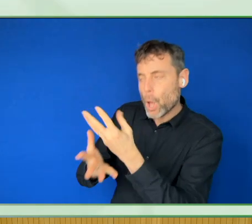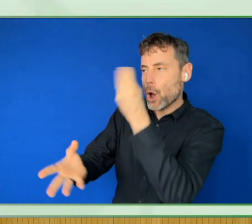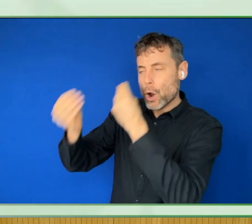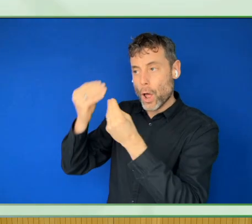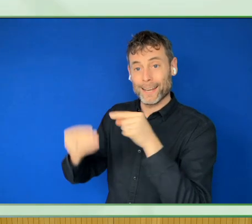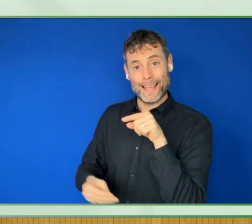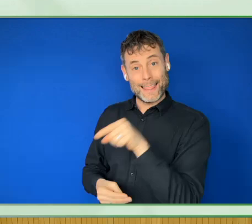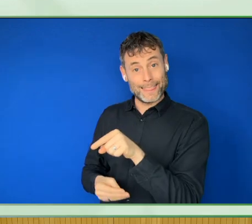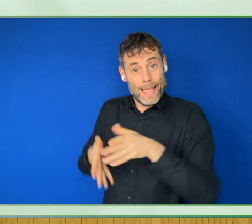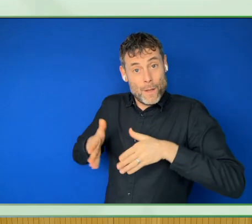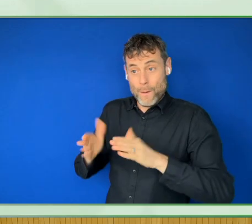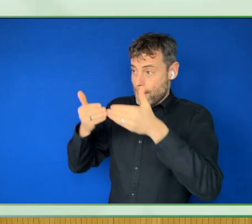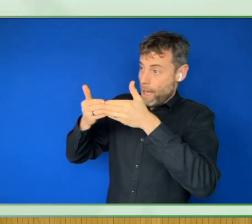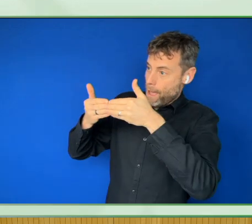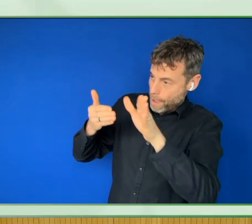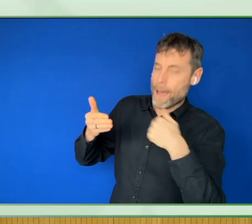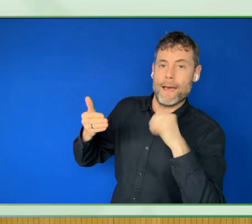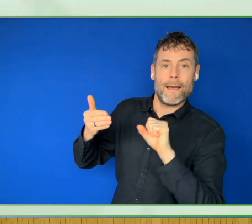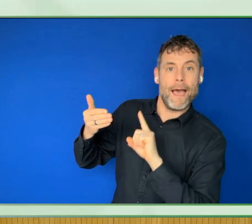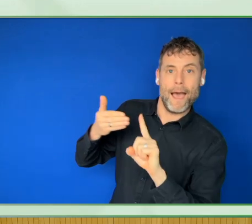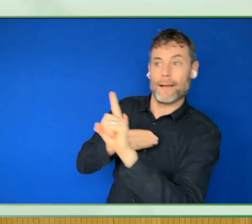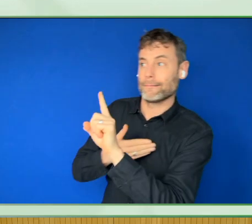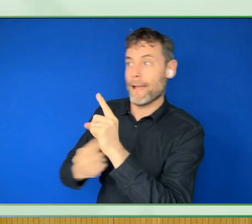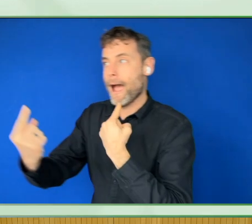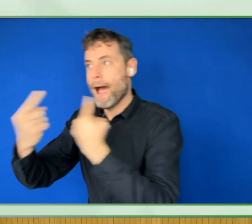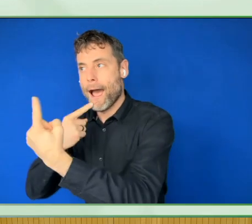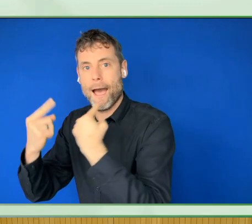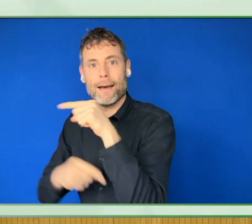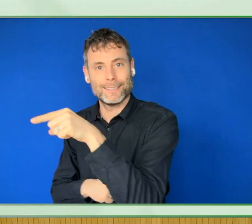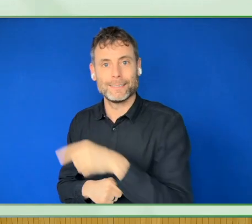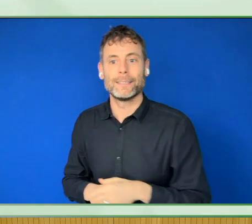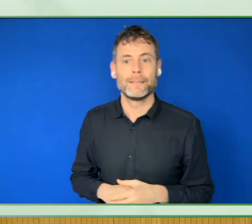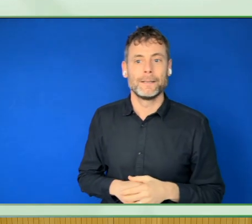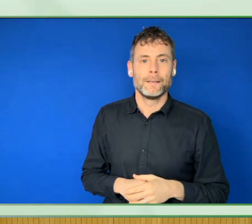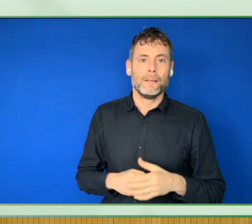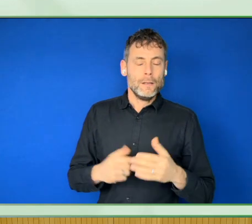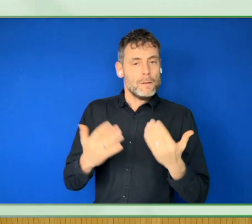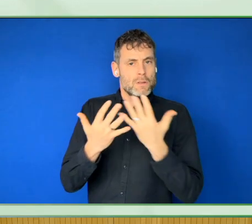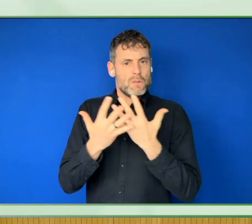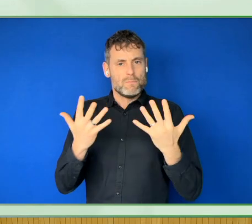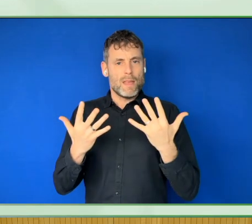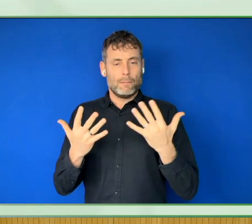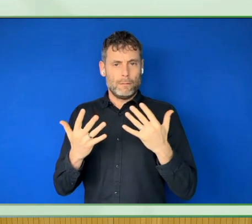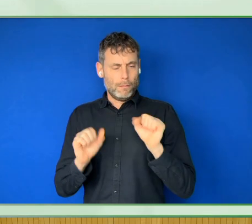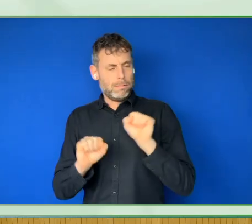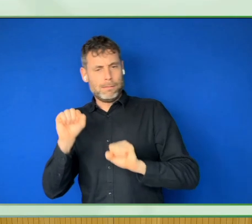to actually find credible people to work with on disability inclusion work as